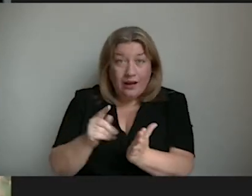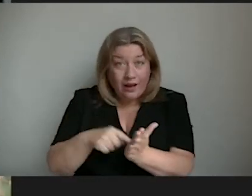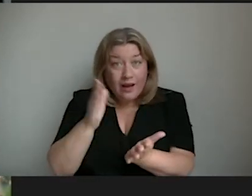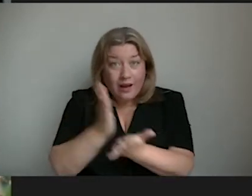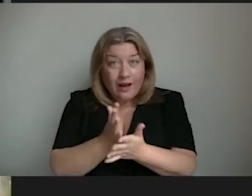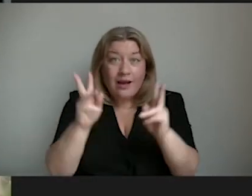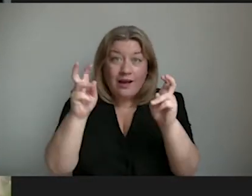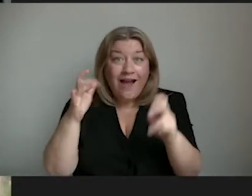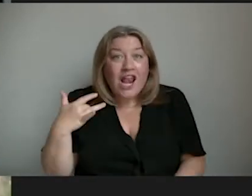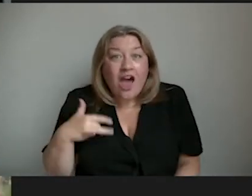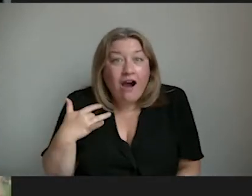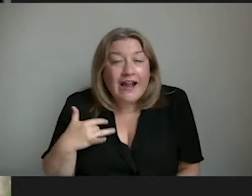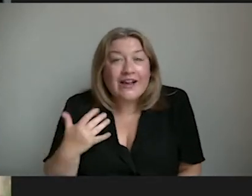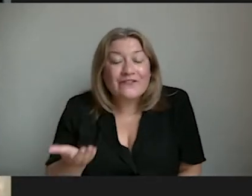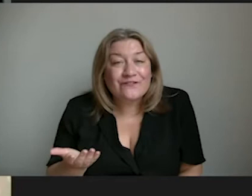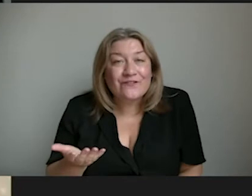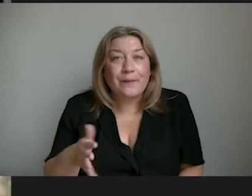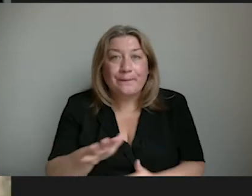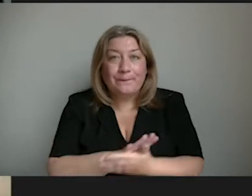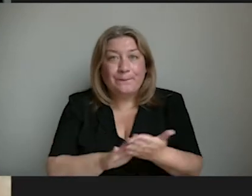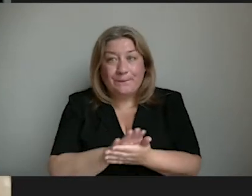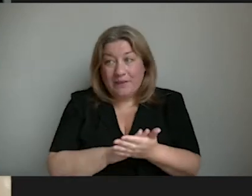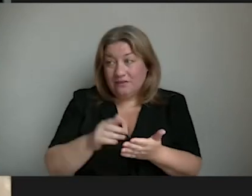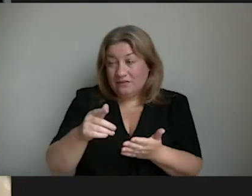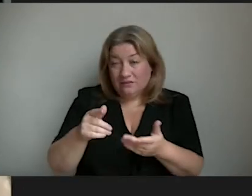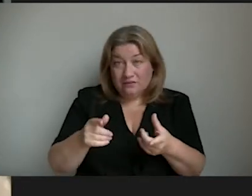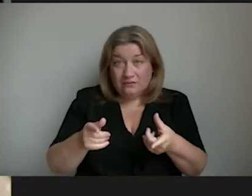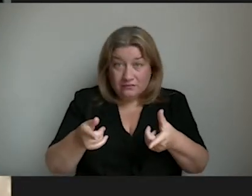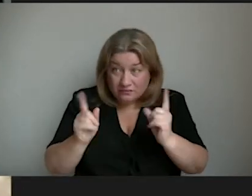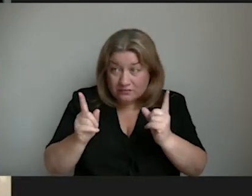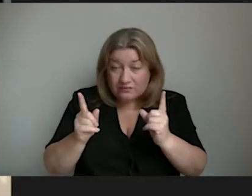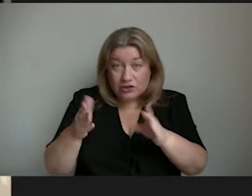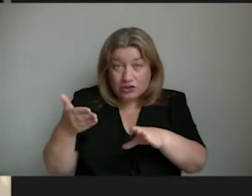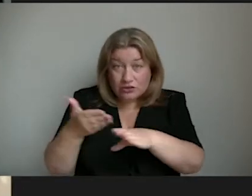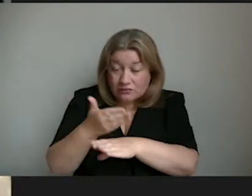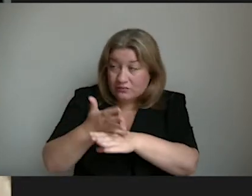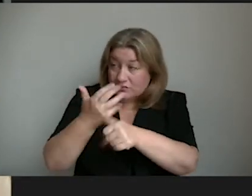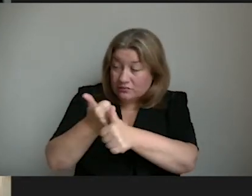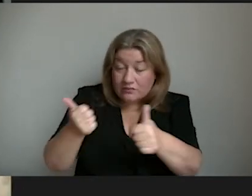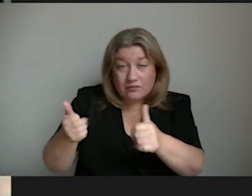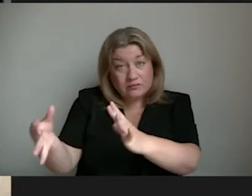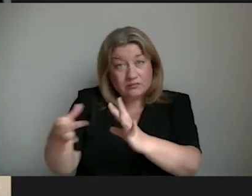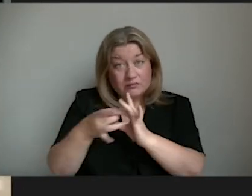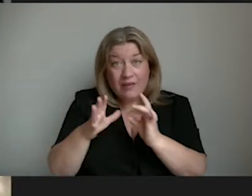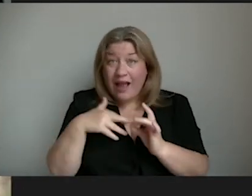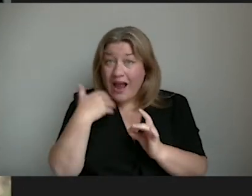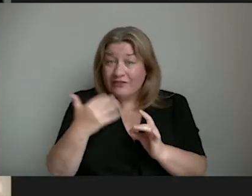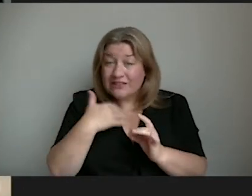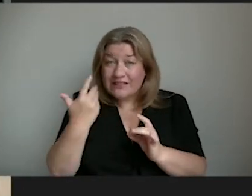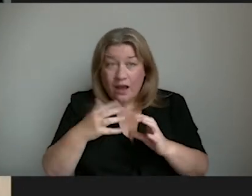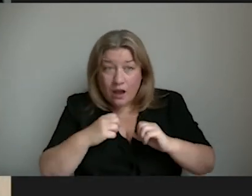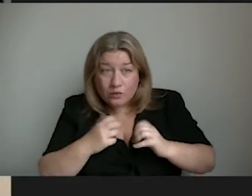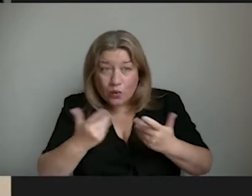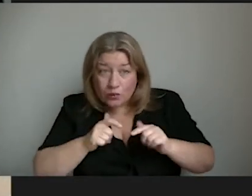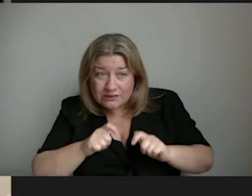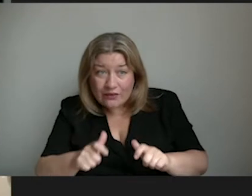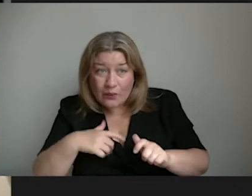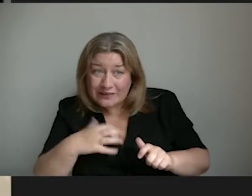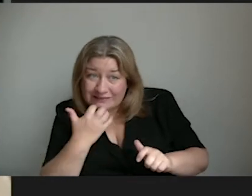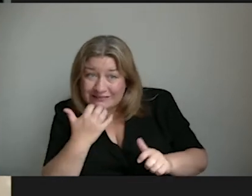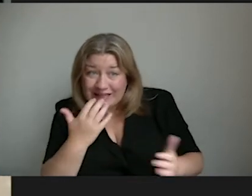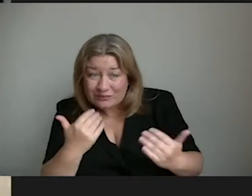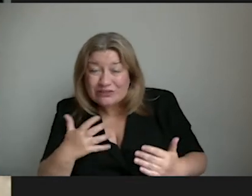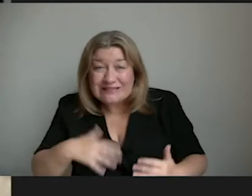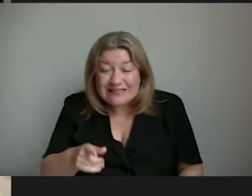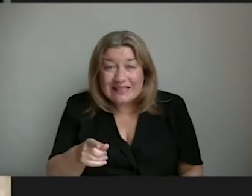for now. I mean, we have employers contact us pretty much every day saying, you know, can we put this on hold, or can we